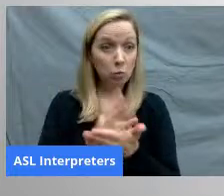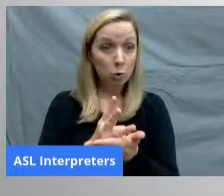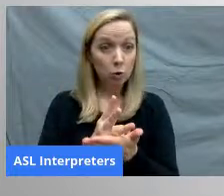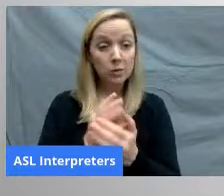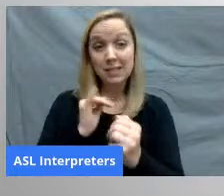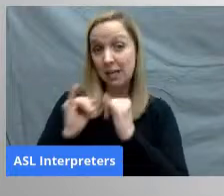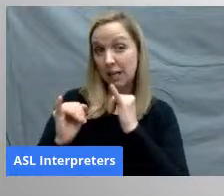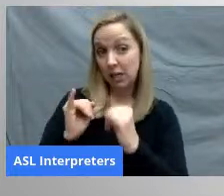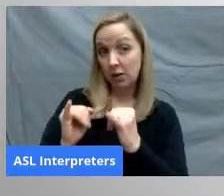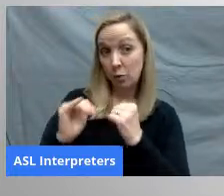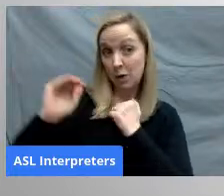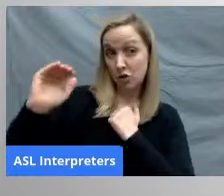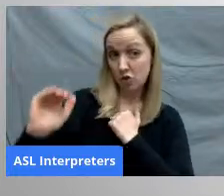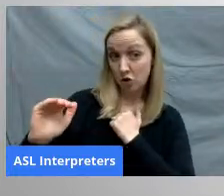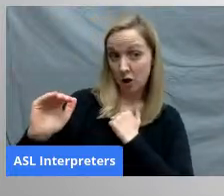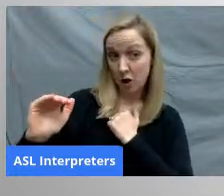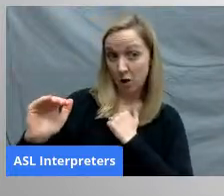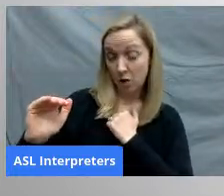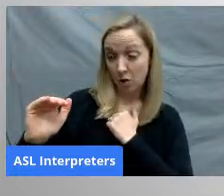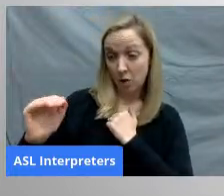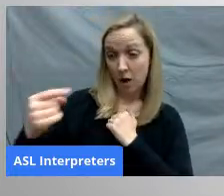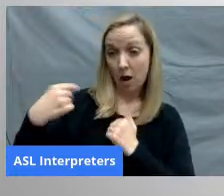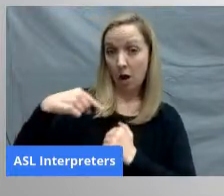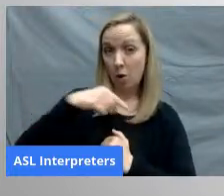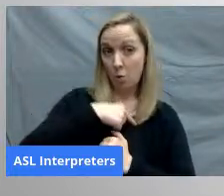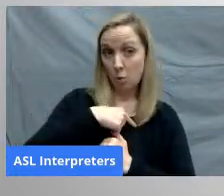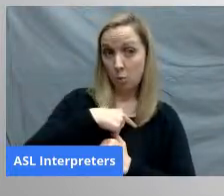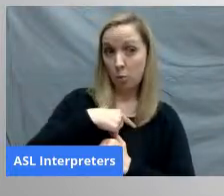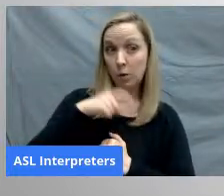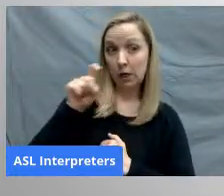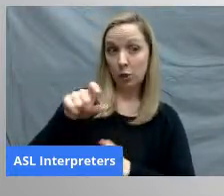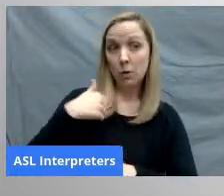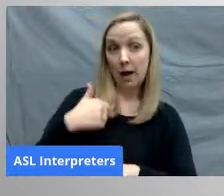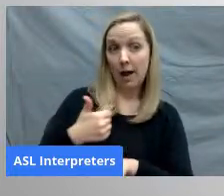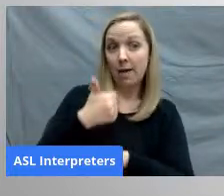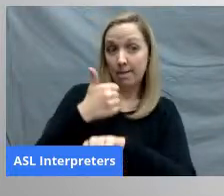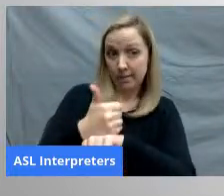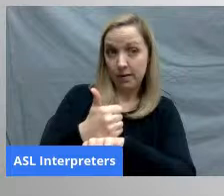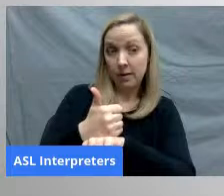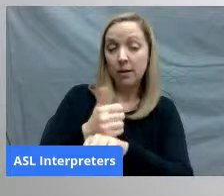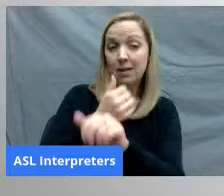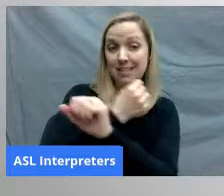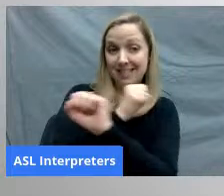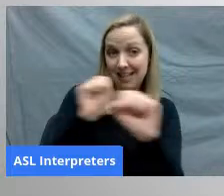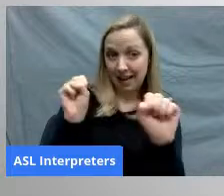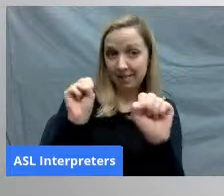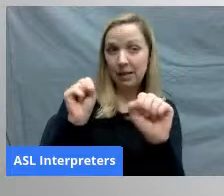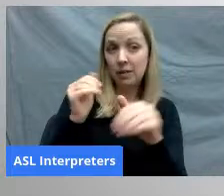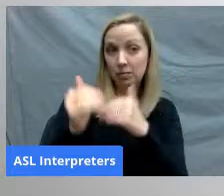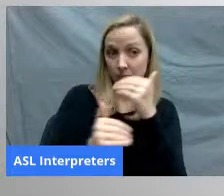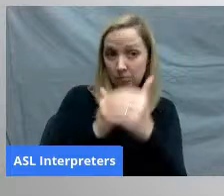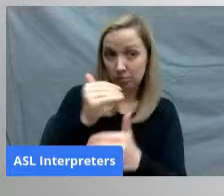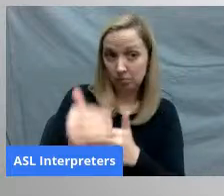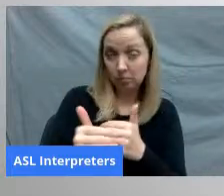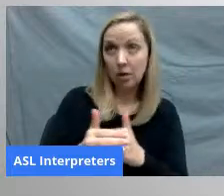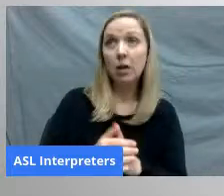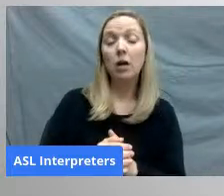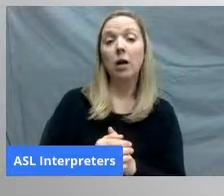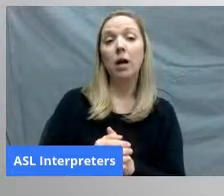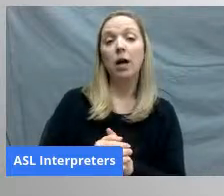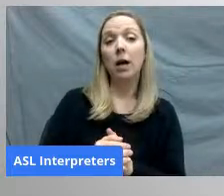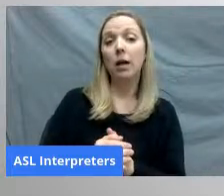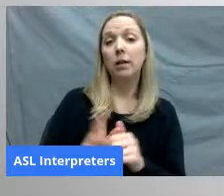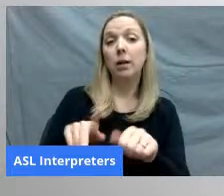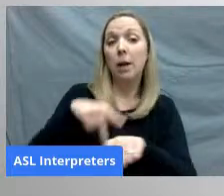we're having to follow that, there could be some safety precautions taken so that, you know, an administrator can be in